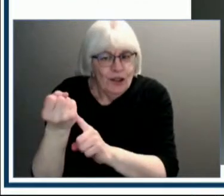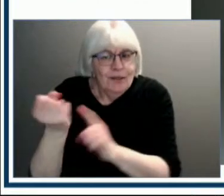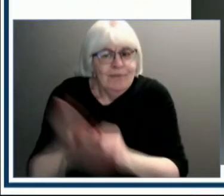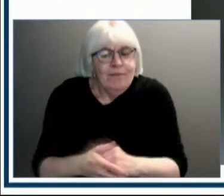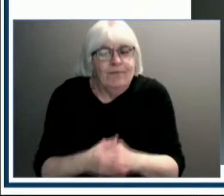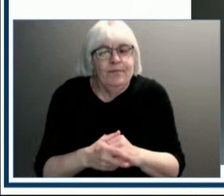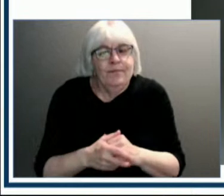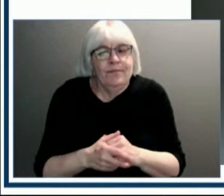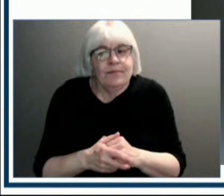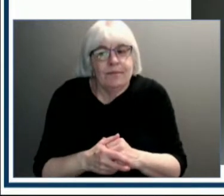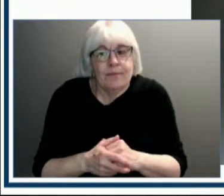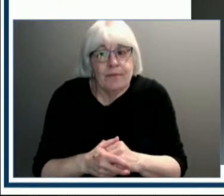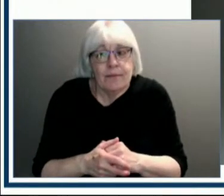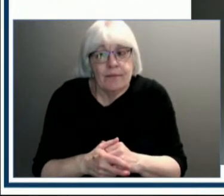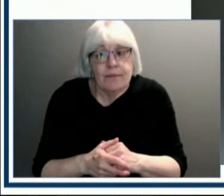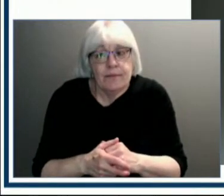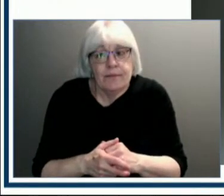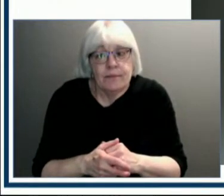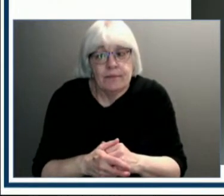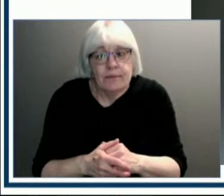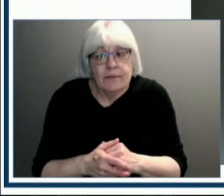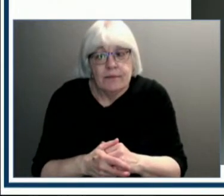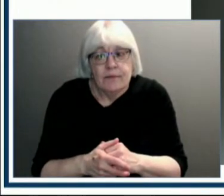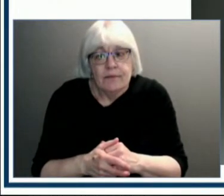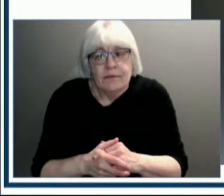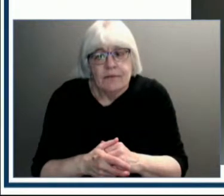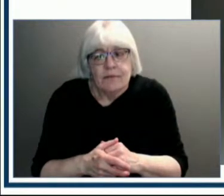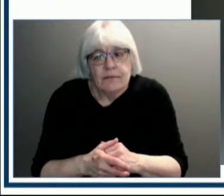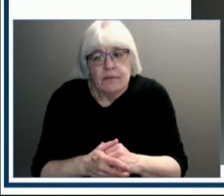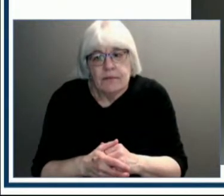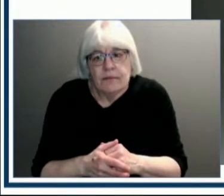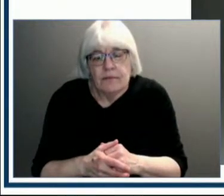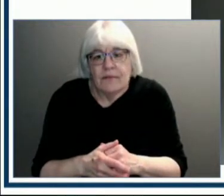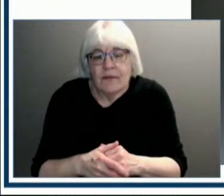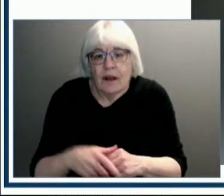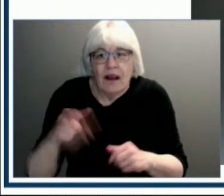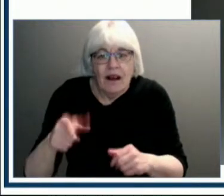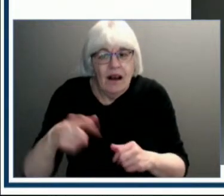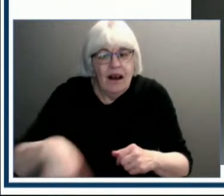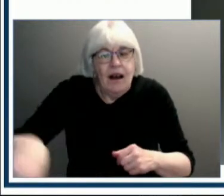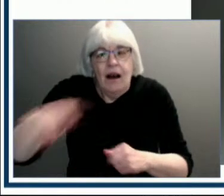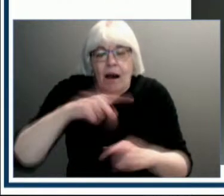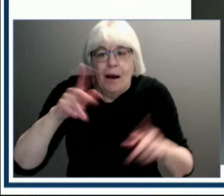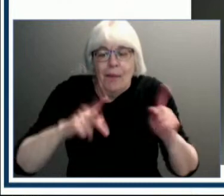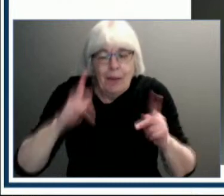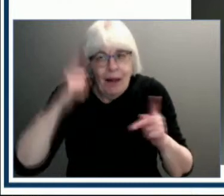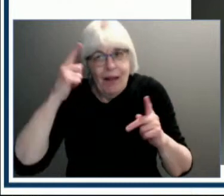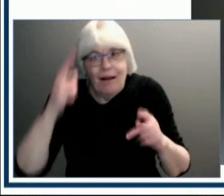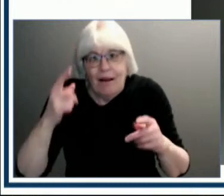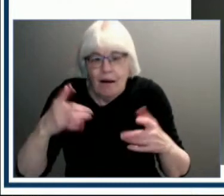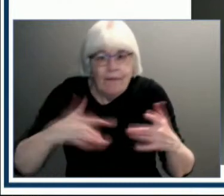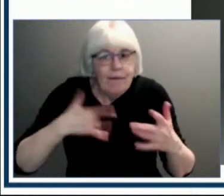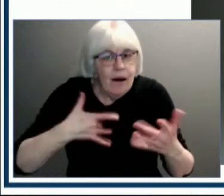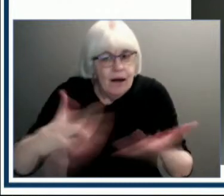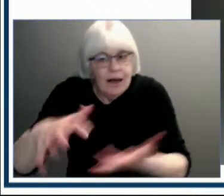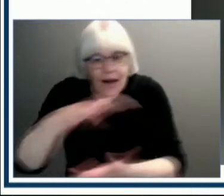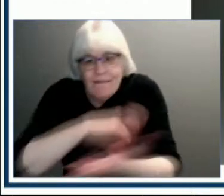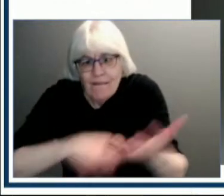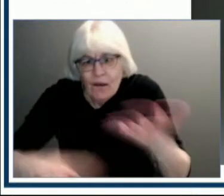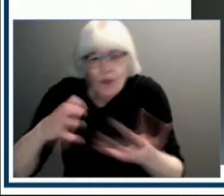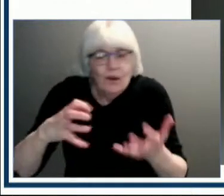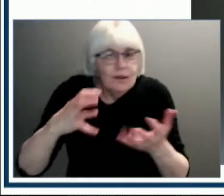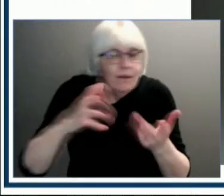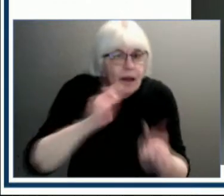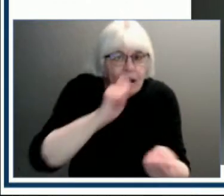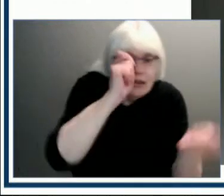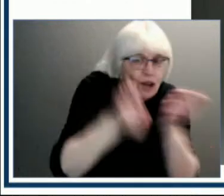I know for many people this is a confusing time. We need to acknowledge that things are changing often, nothing seems straightforward, and it's